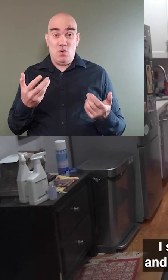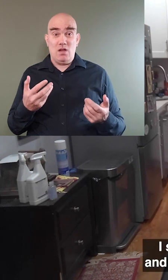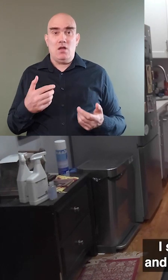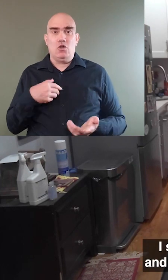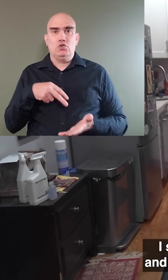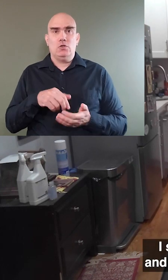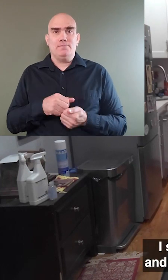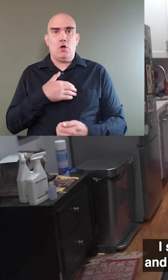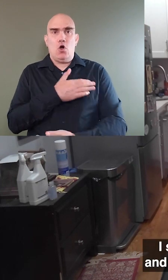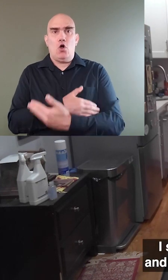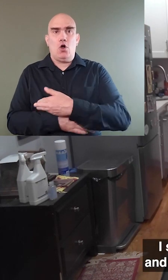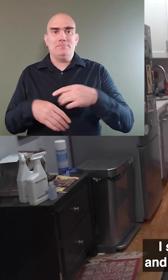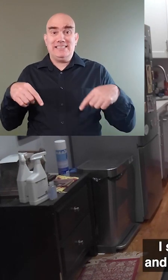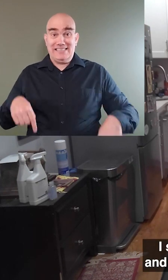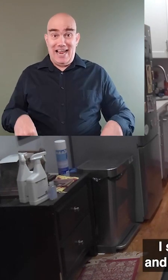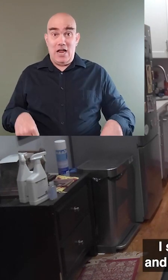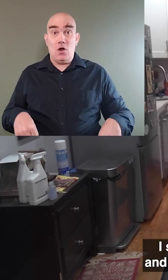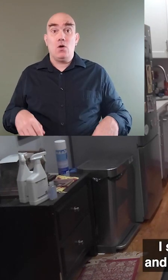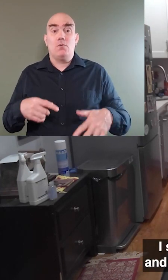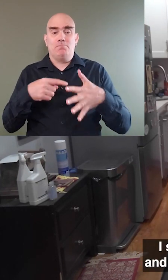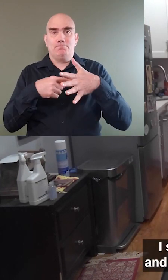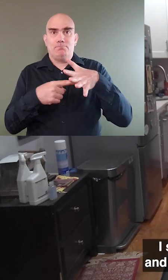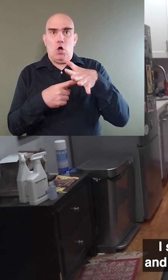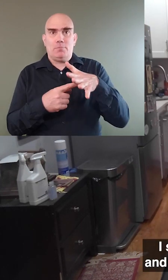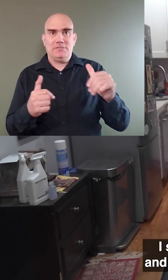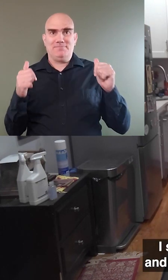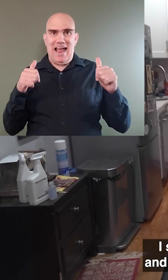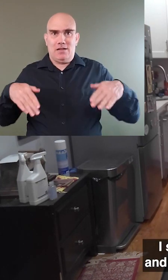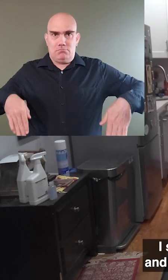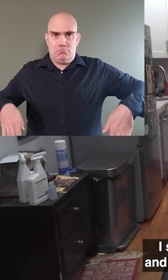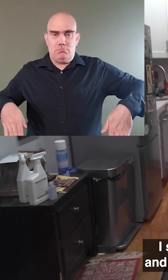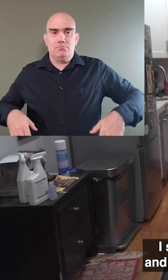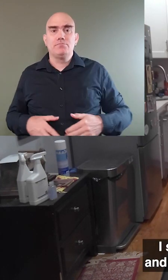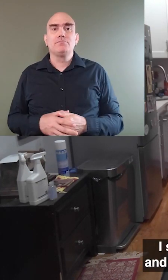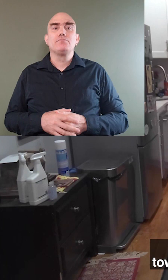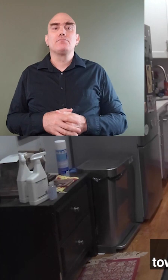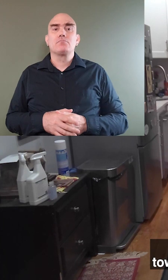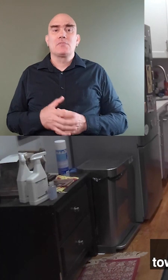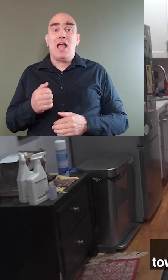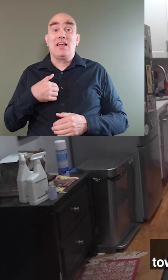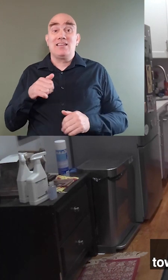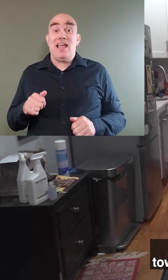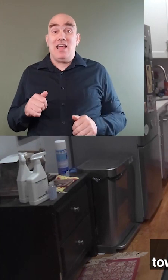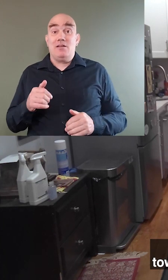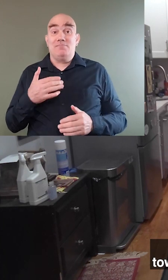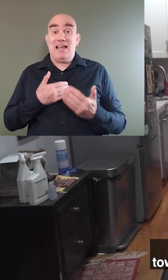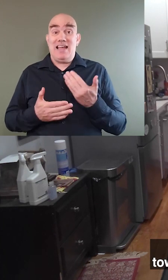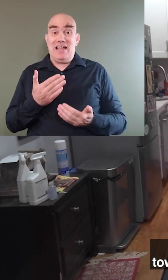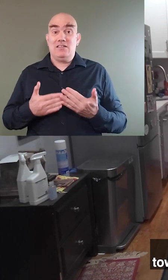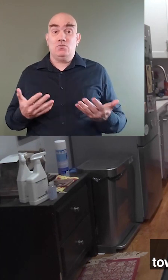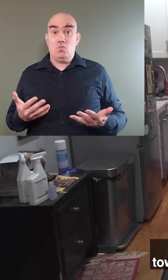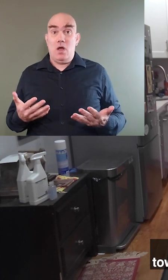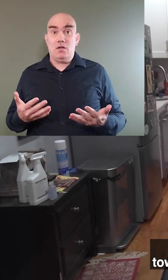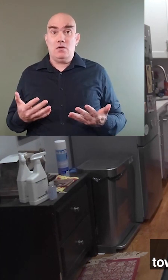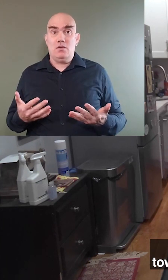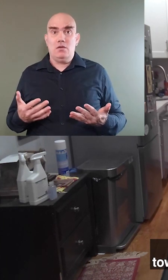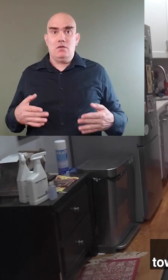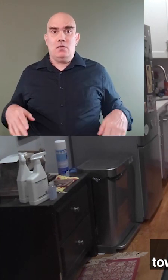I stood with my arms down and my palms facing backward. I can tilt my